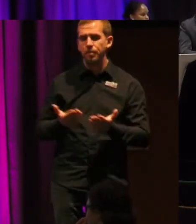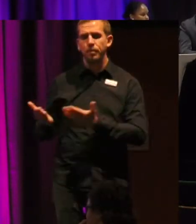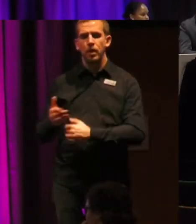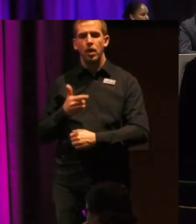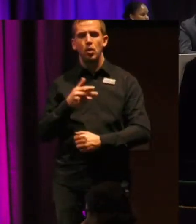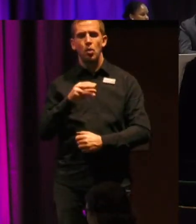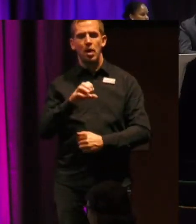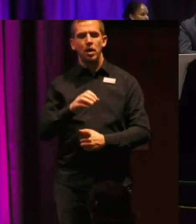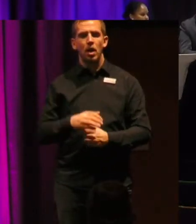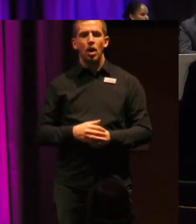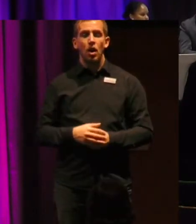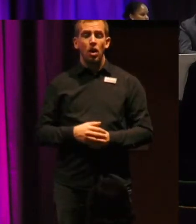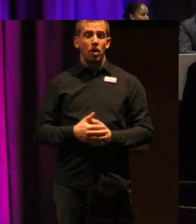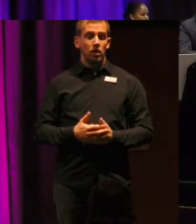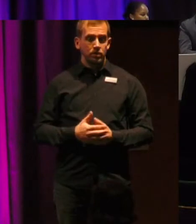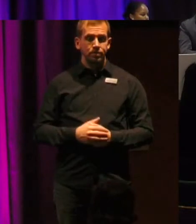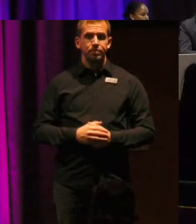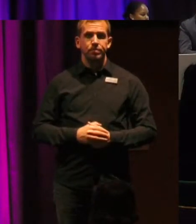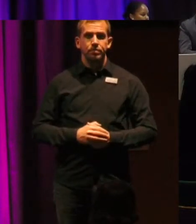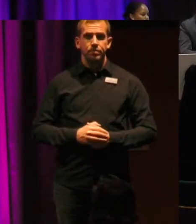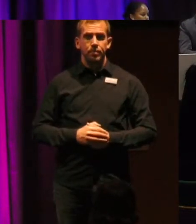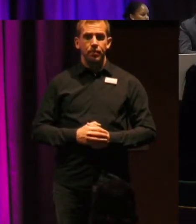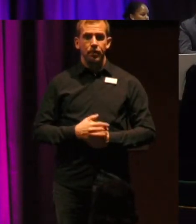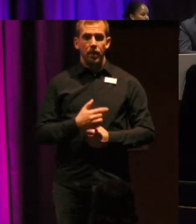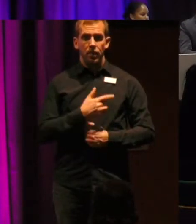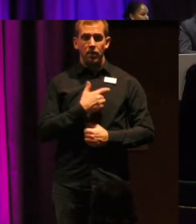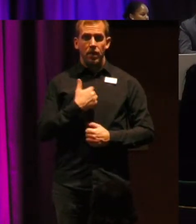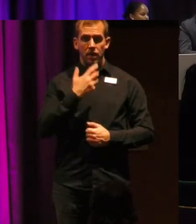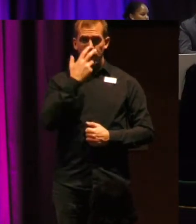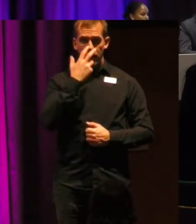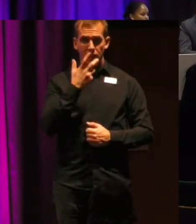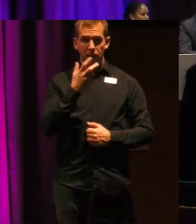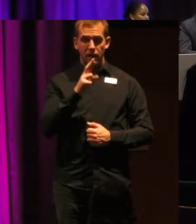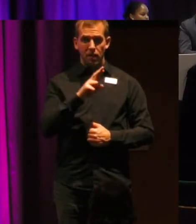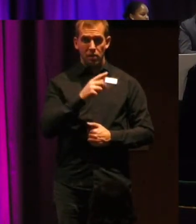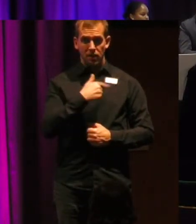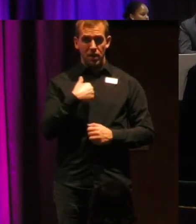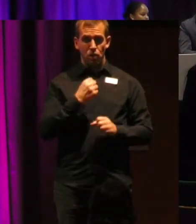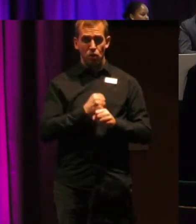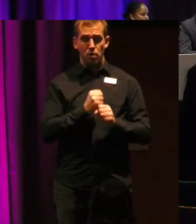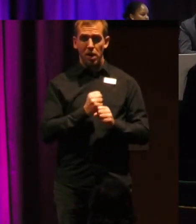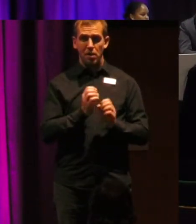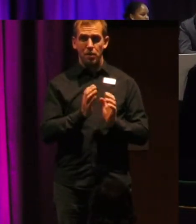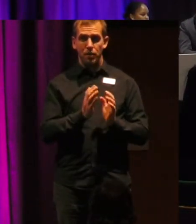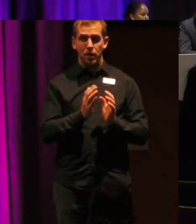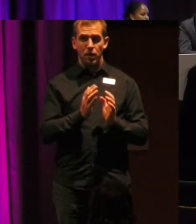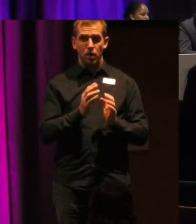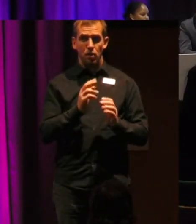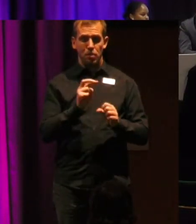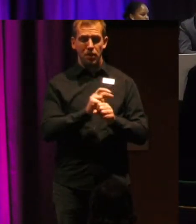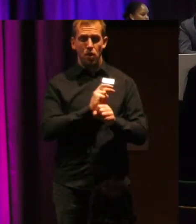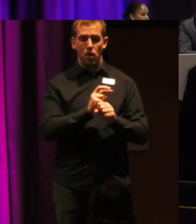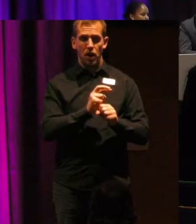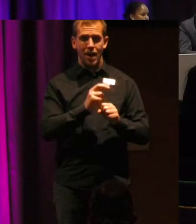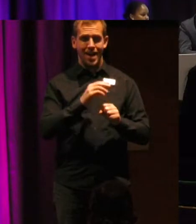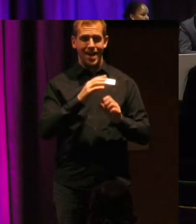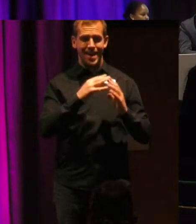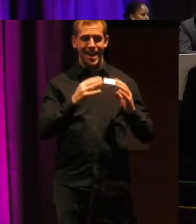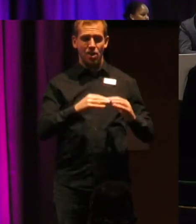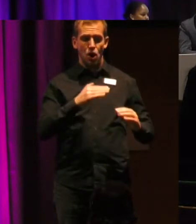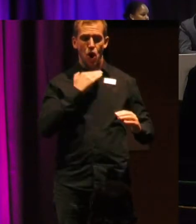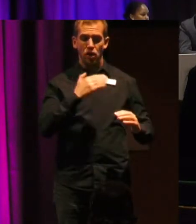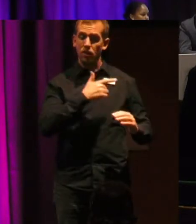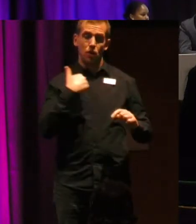Well, what we see at the online hate monitor, that young people are much better